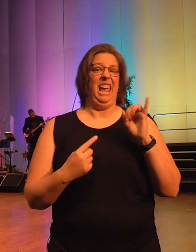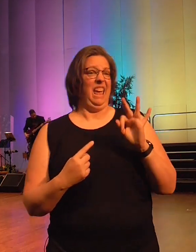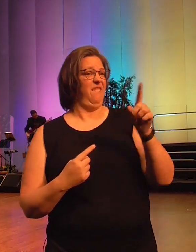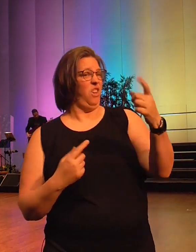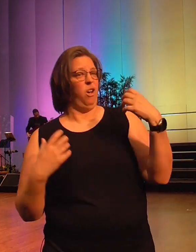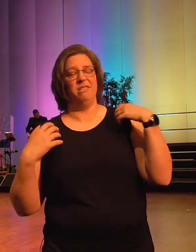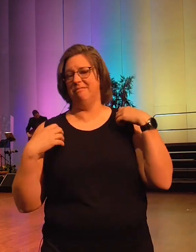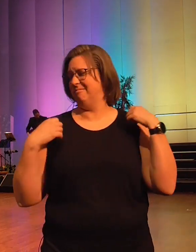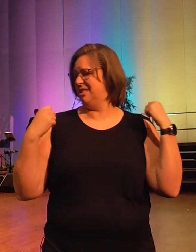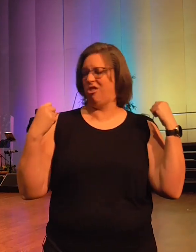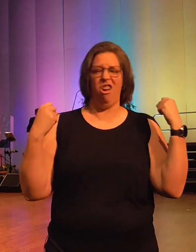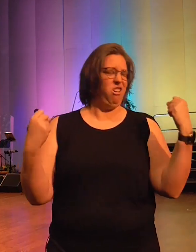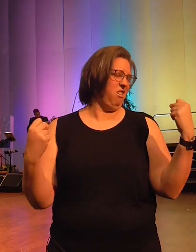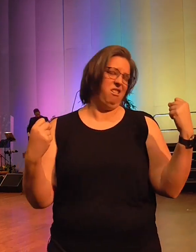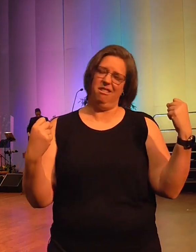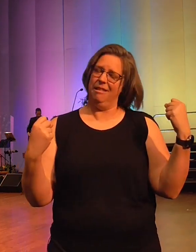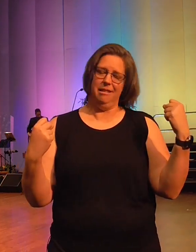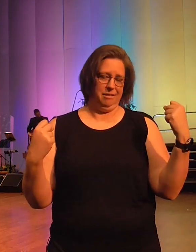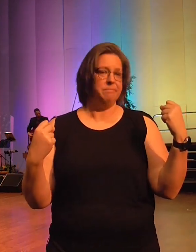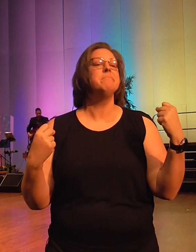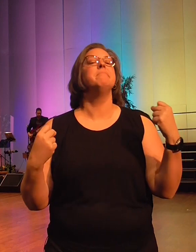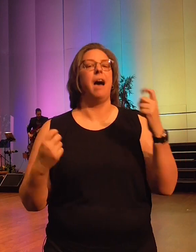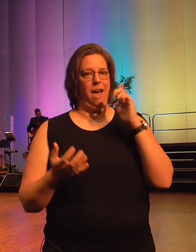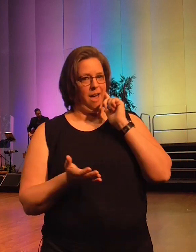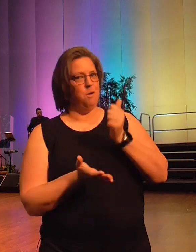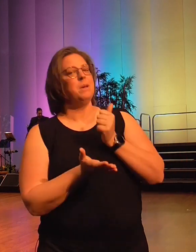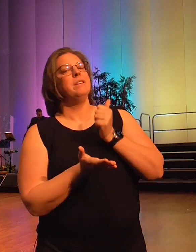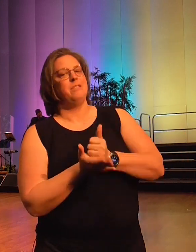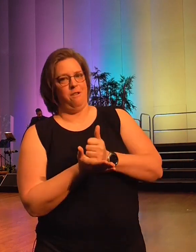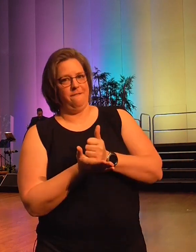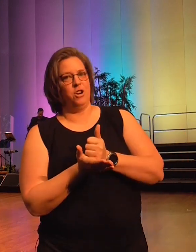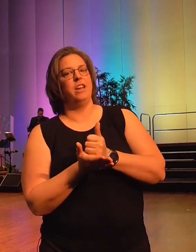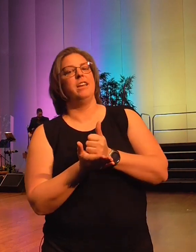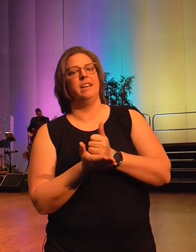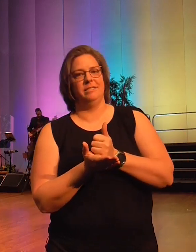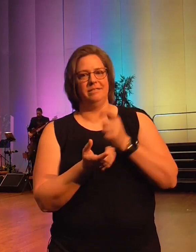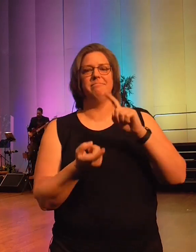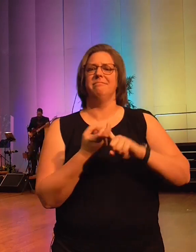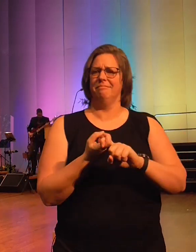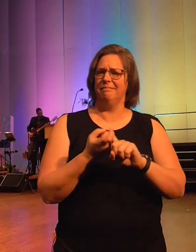when you're not strong, and I'll be your friend.